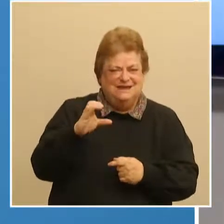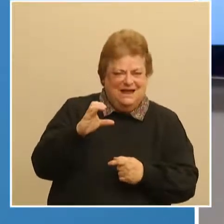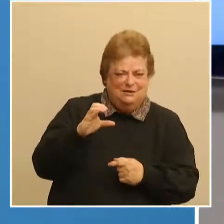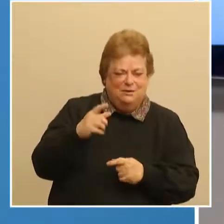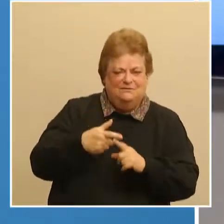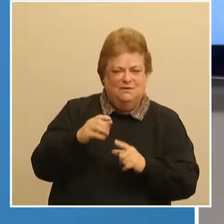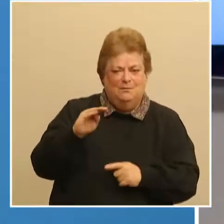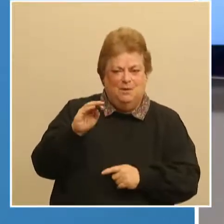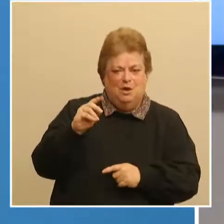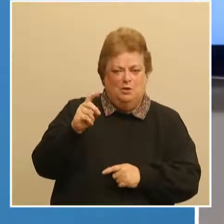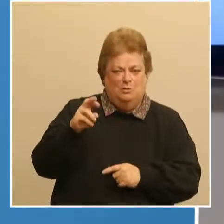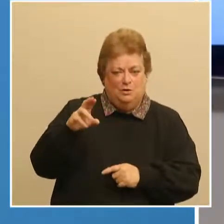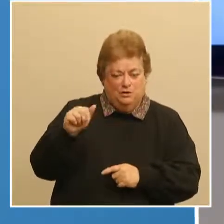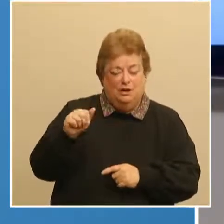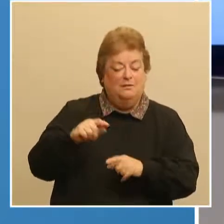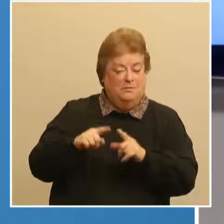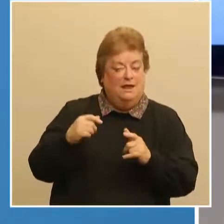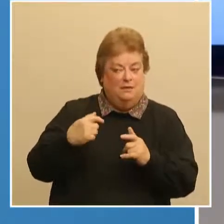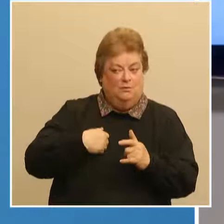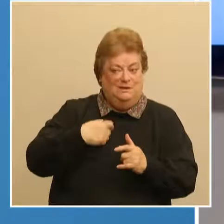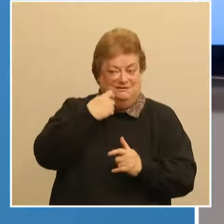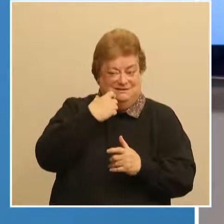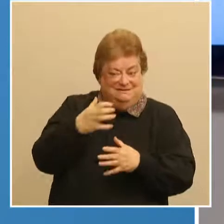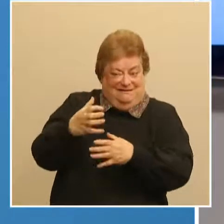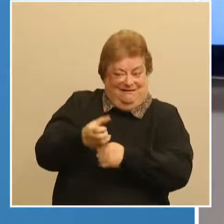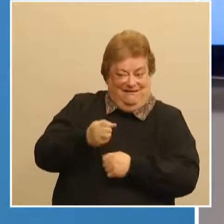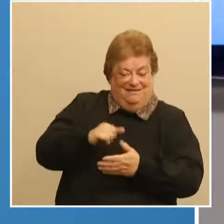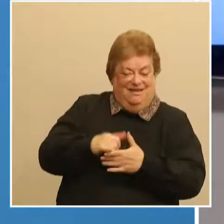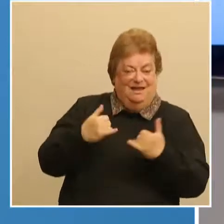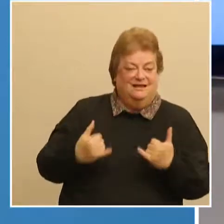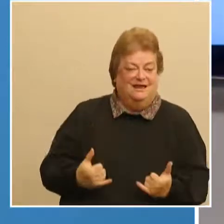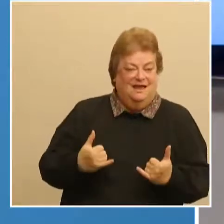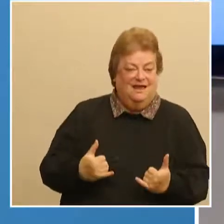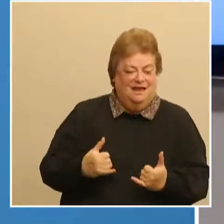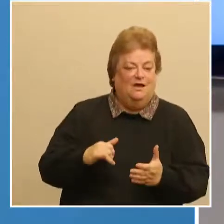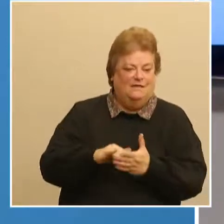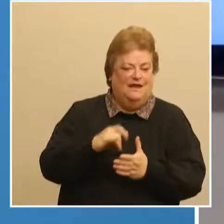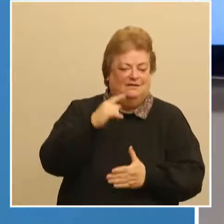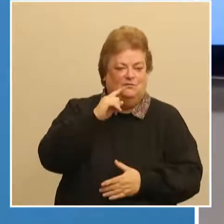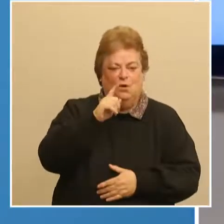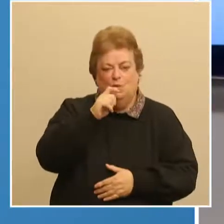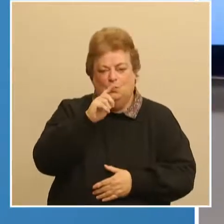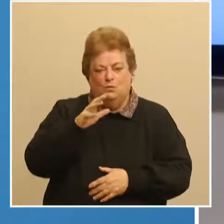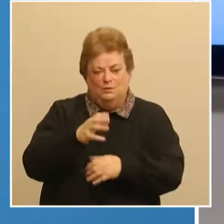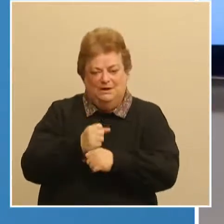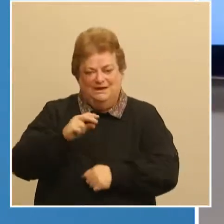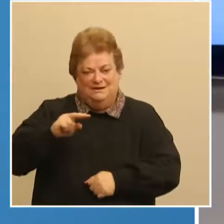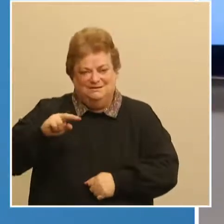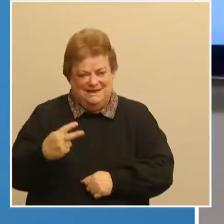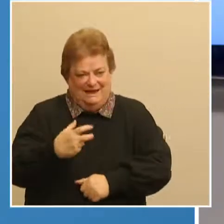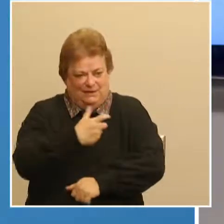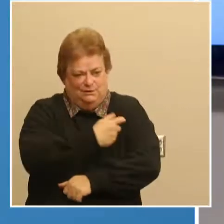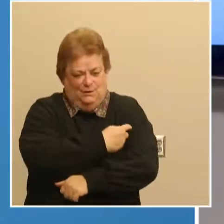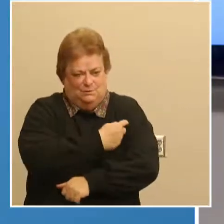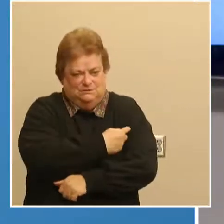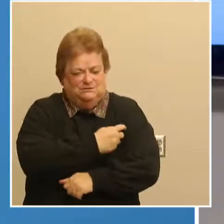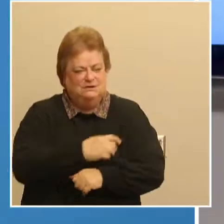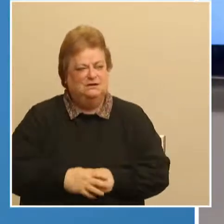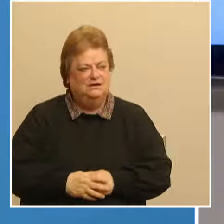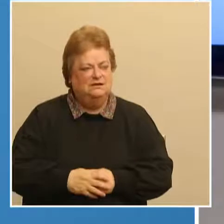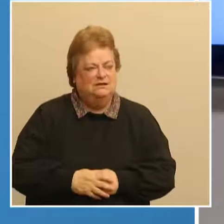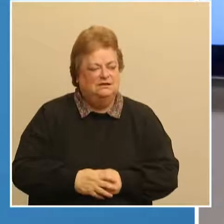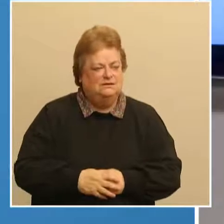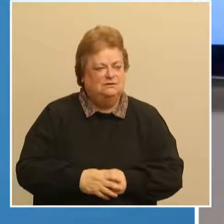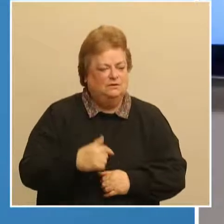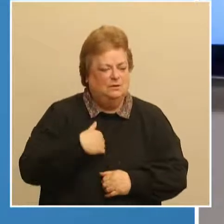we have received that now. And those are like for second doses. So we just feel, honestly,